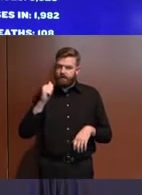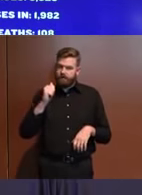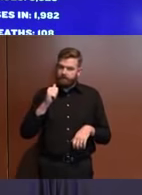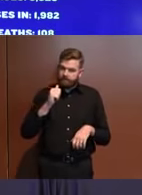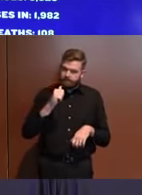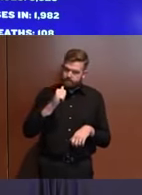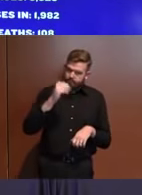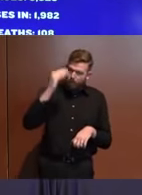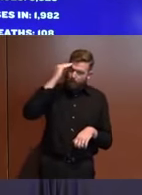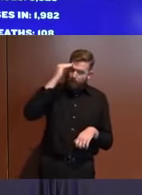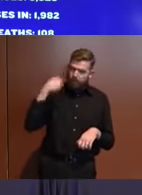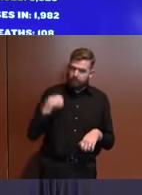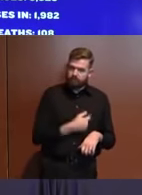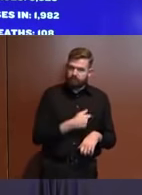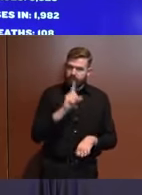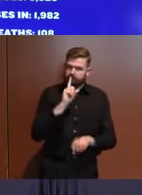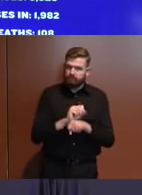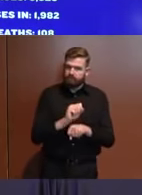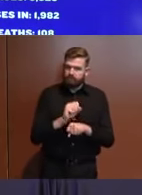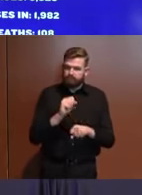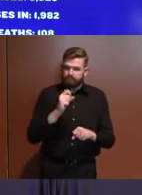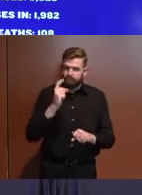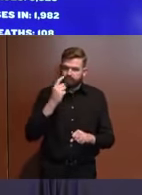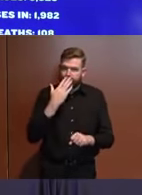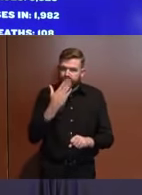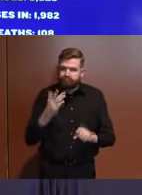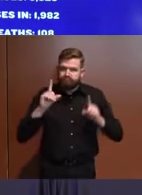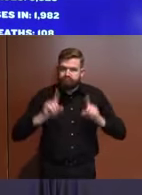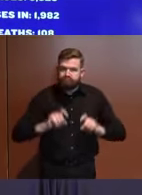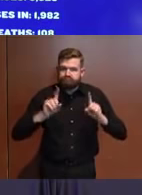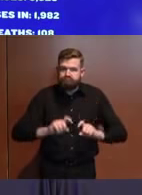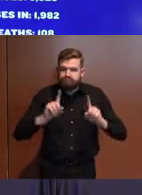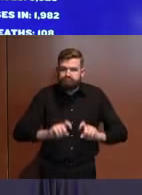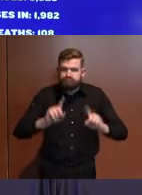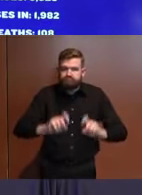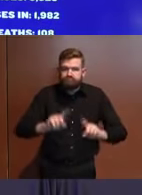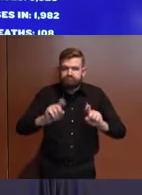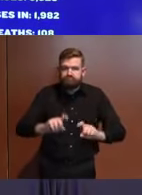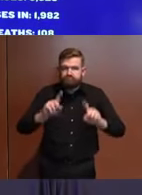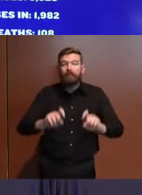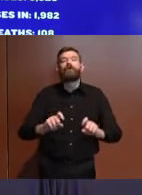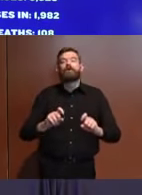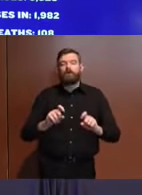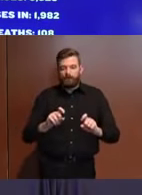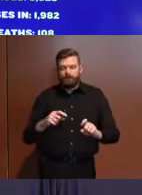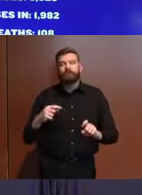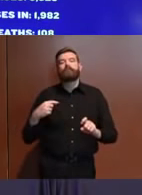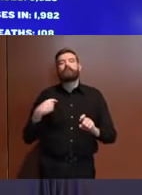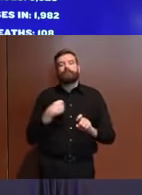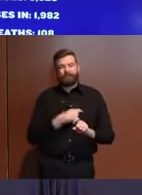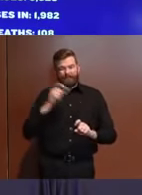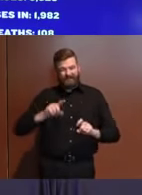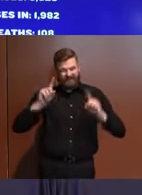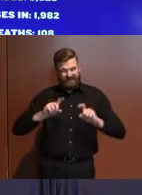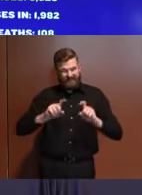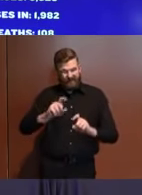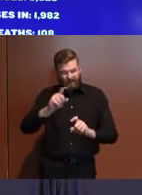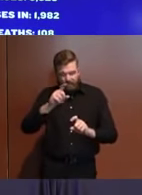use, especially our healthcare workers, comes from testing the right people, those who are